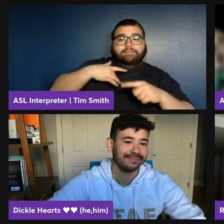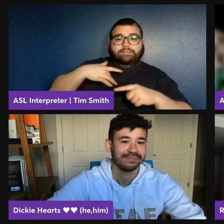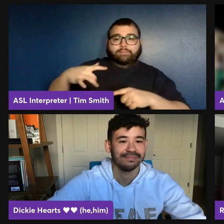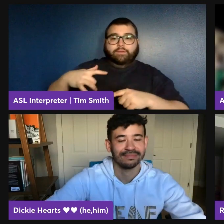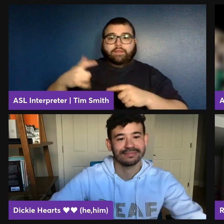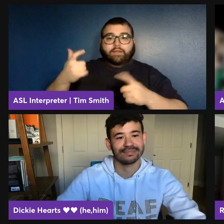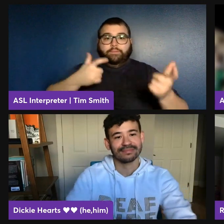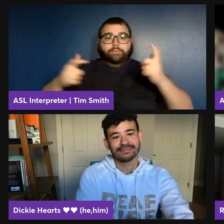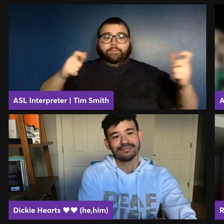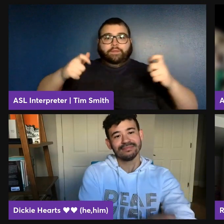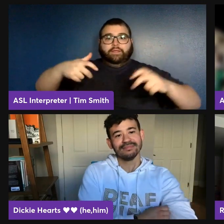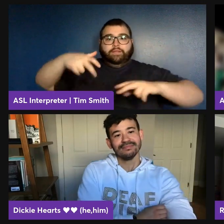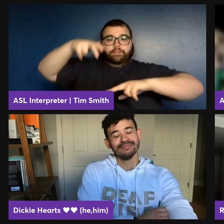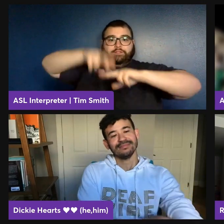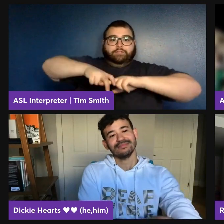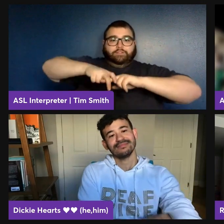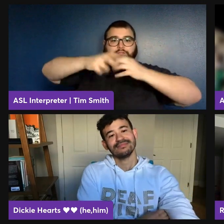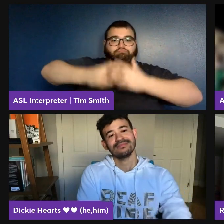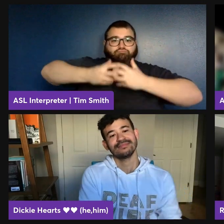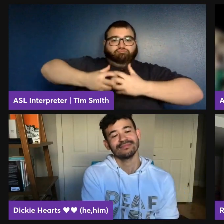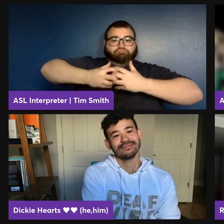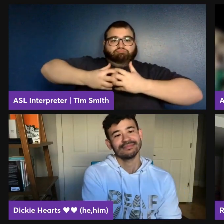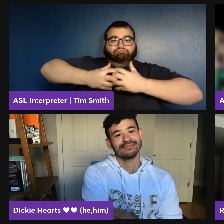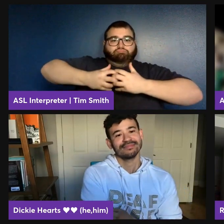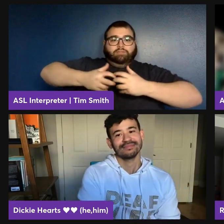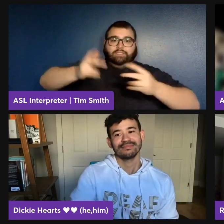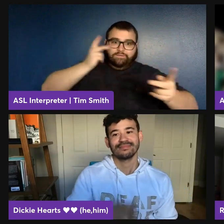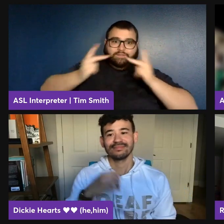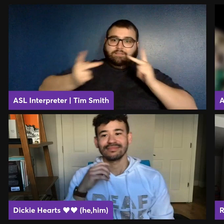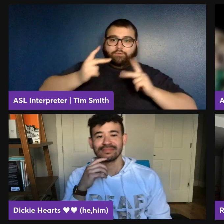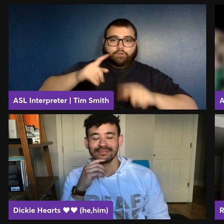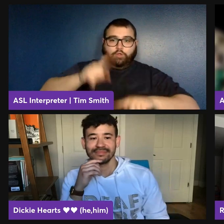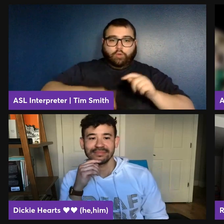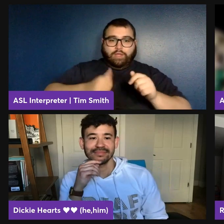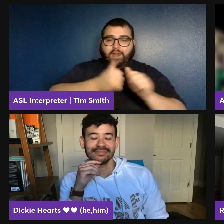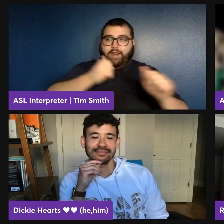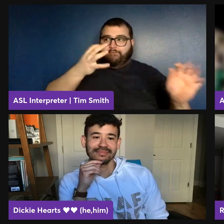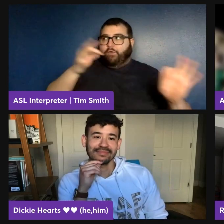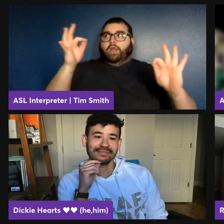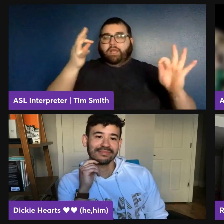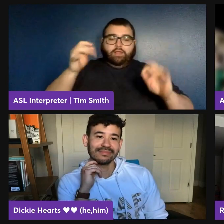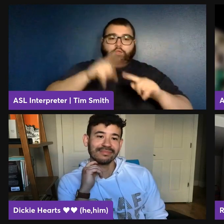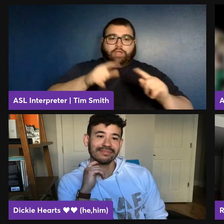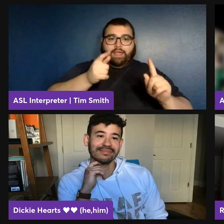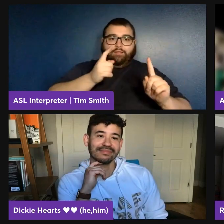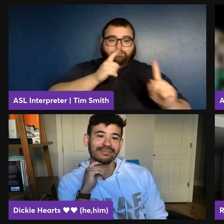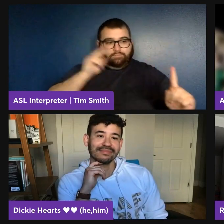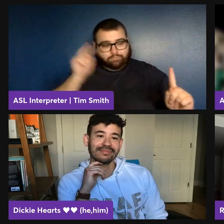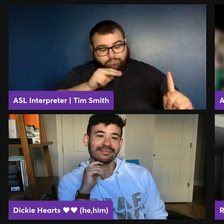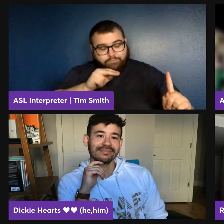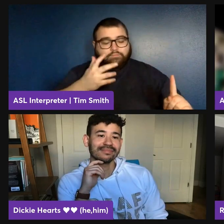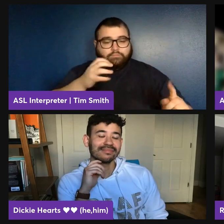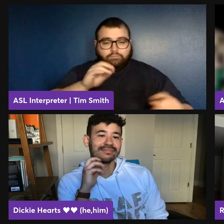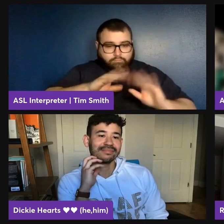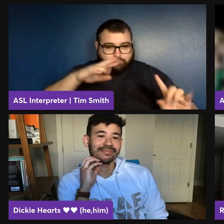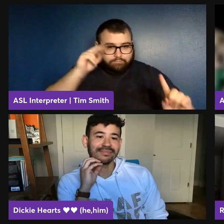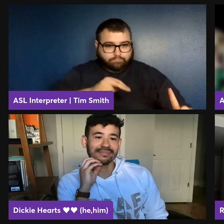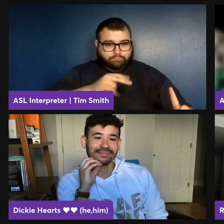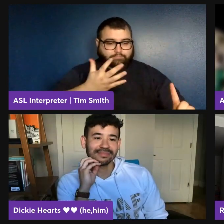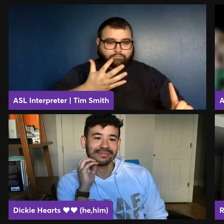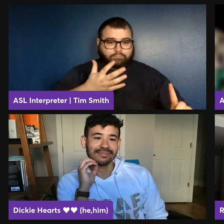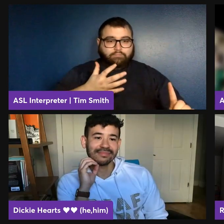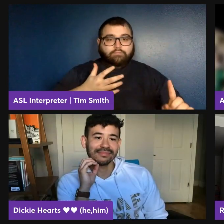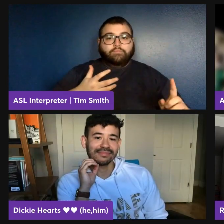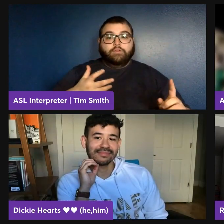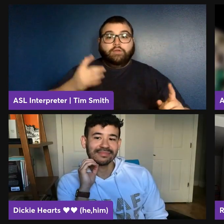pretty big motorized wheelchair. It's pretty visible. You can't avoid it. You can't get around it. So there's the eternal dilemma. If you're somebody